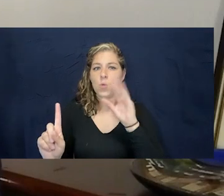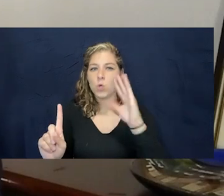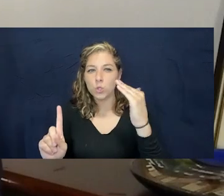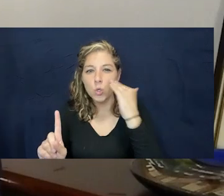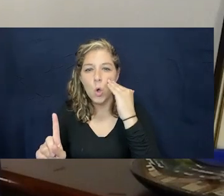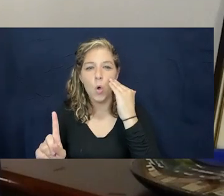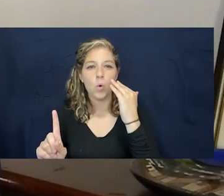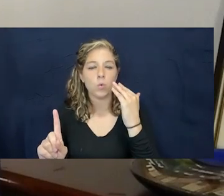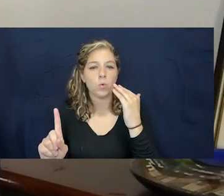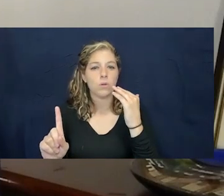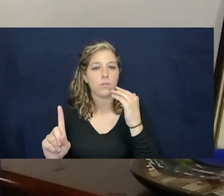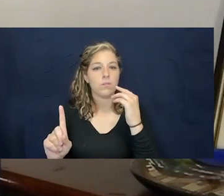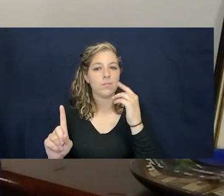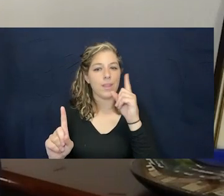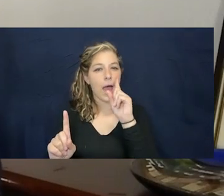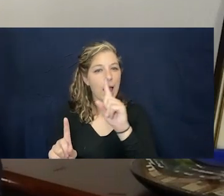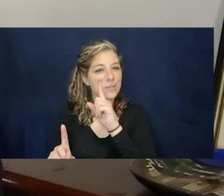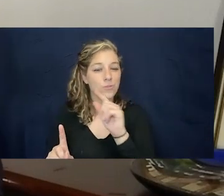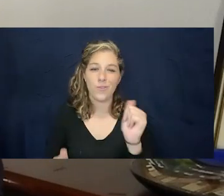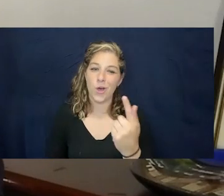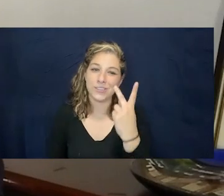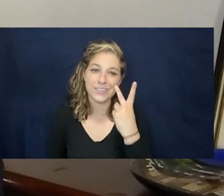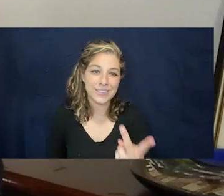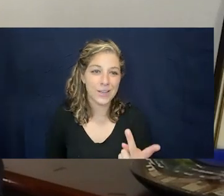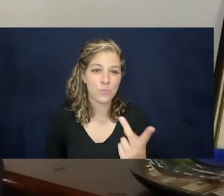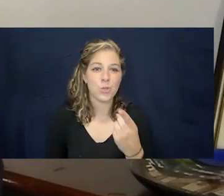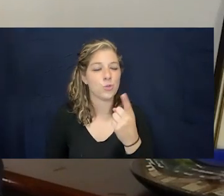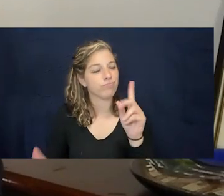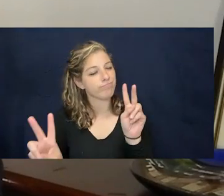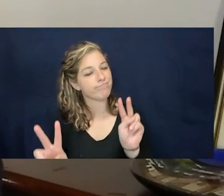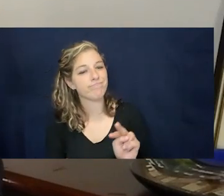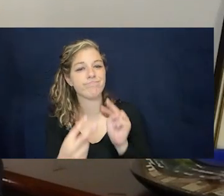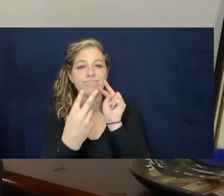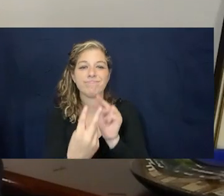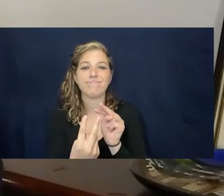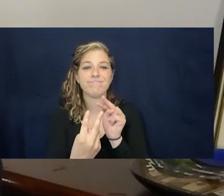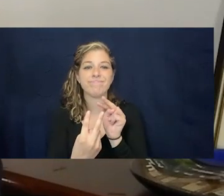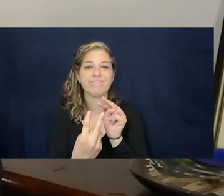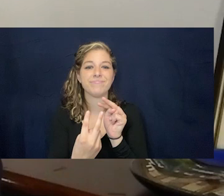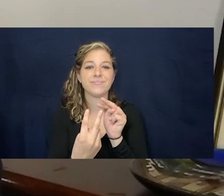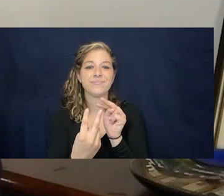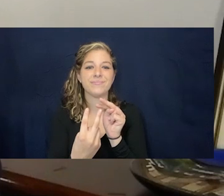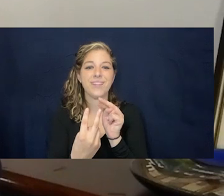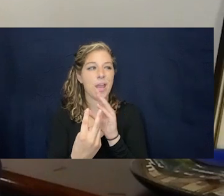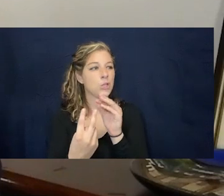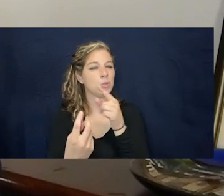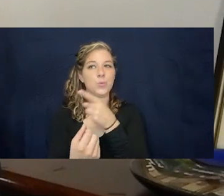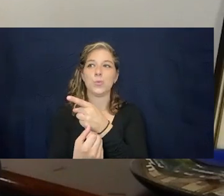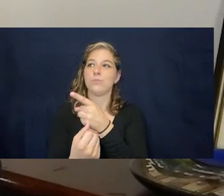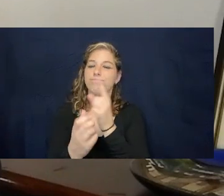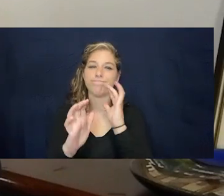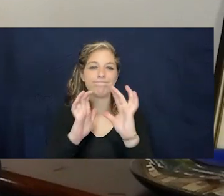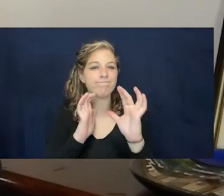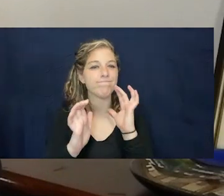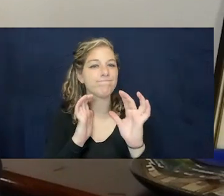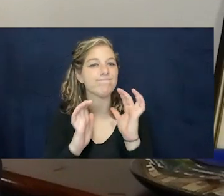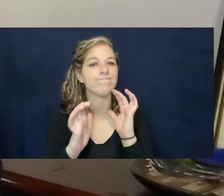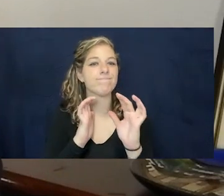your compassion. They will know in some way those eyes, we've all seen them, where you look into our